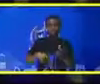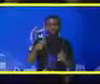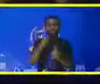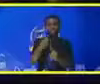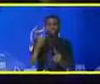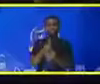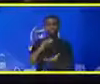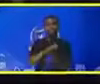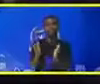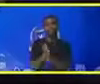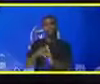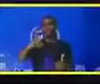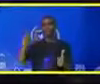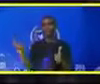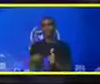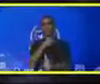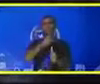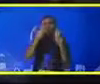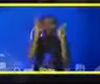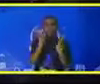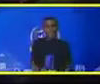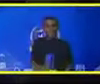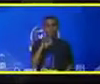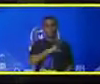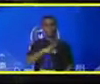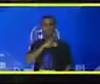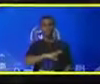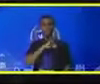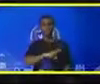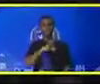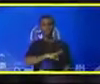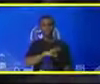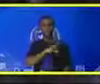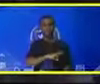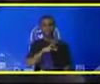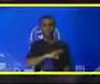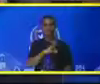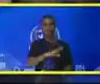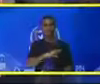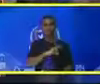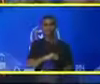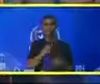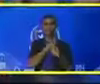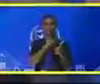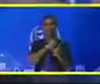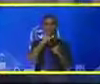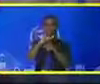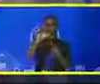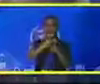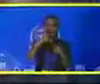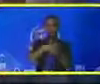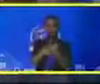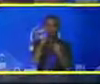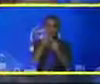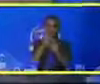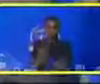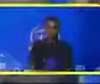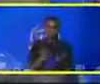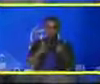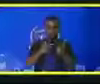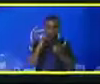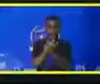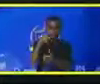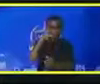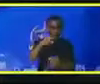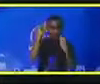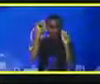participant, a first-hand beneficiary of these forces in your own life, so that you will not go back